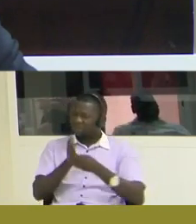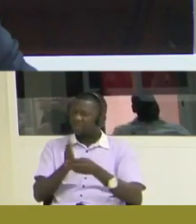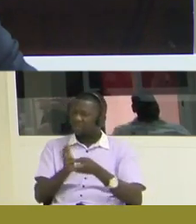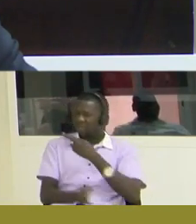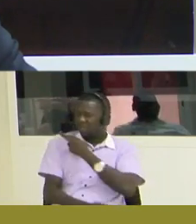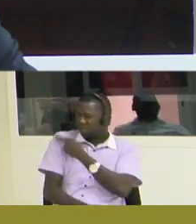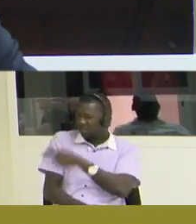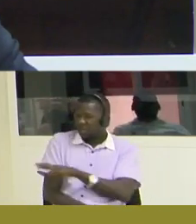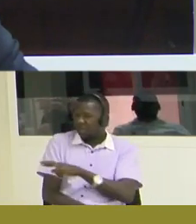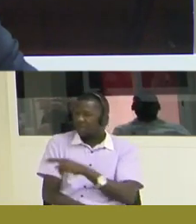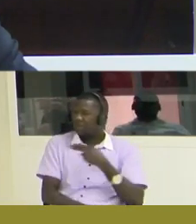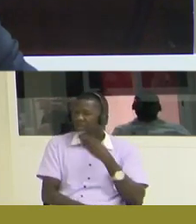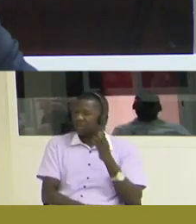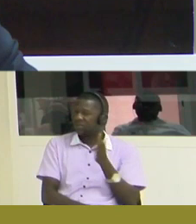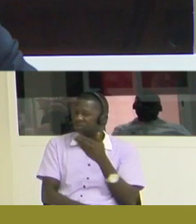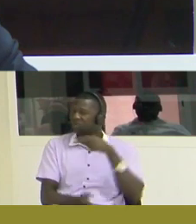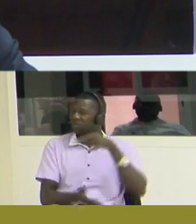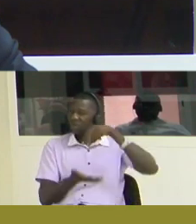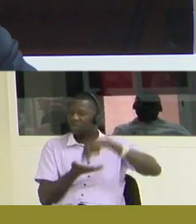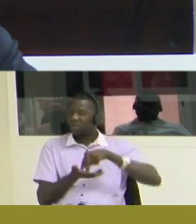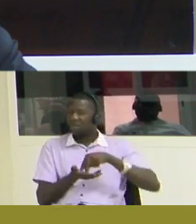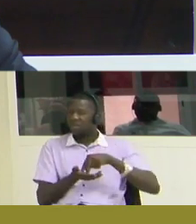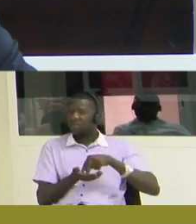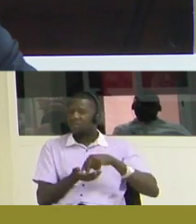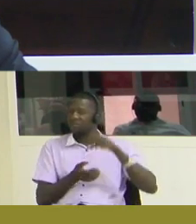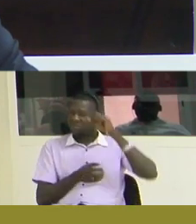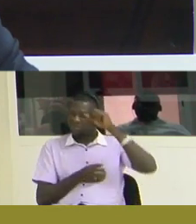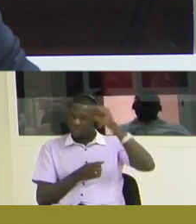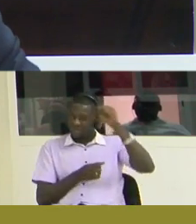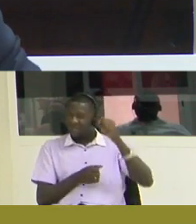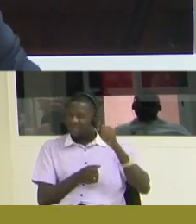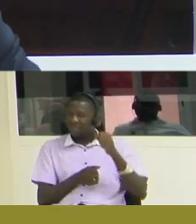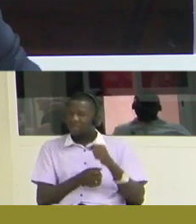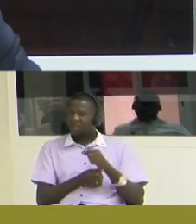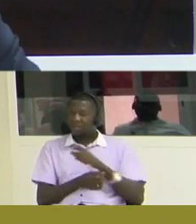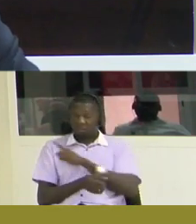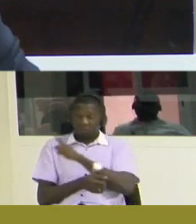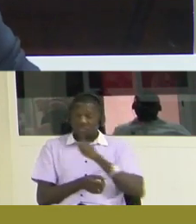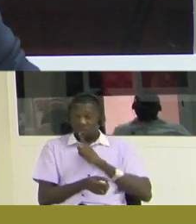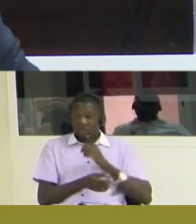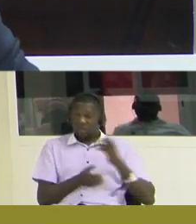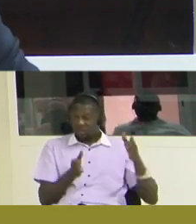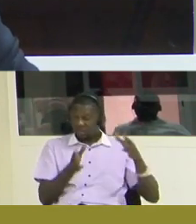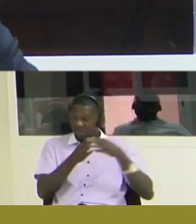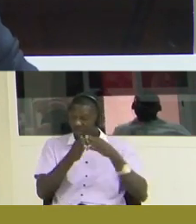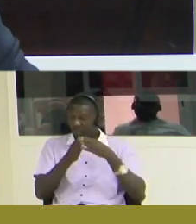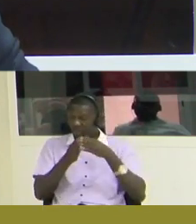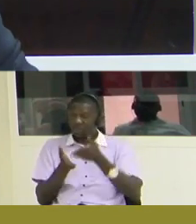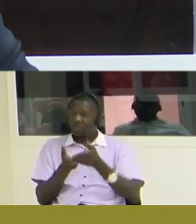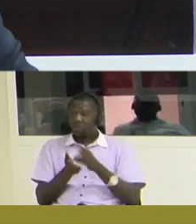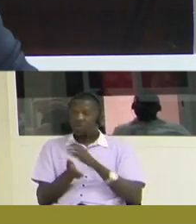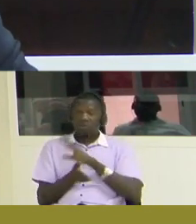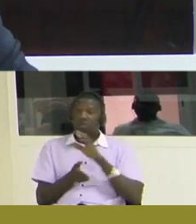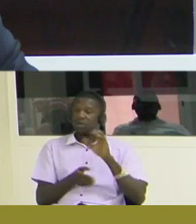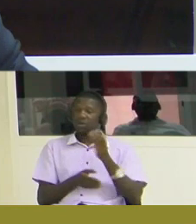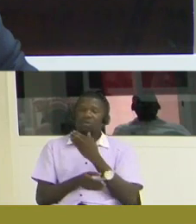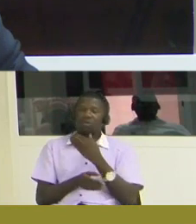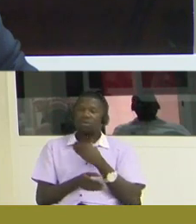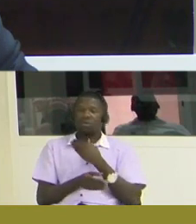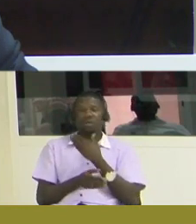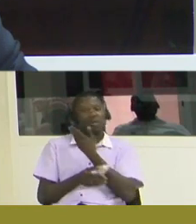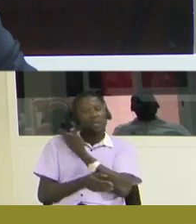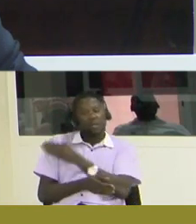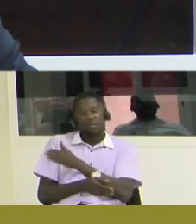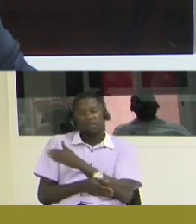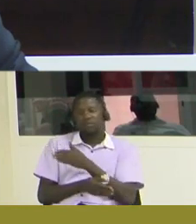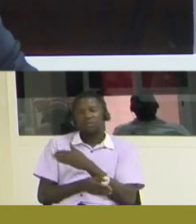going to stand as president we came with him we cannot abandon him at this point